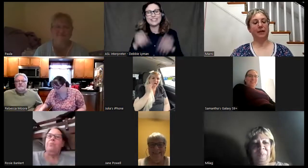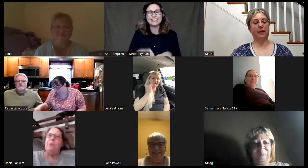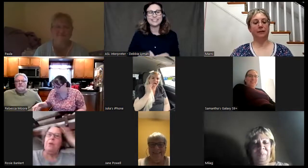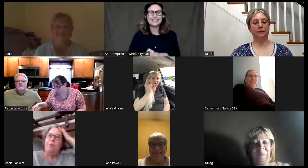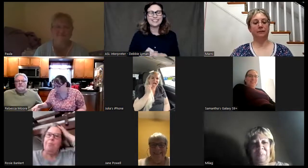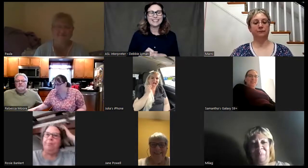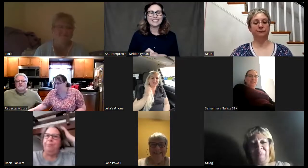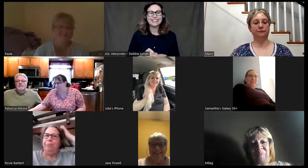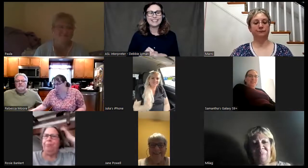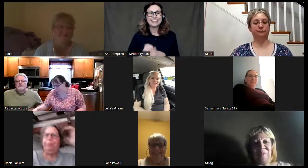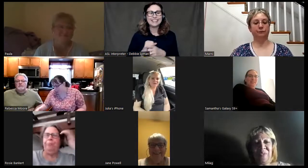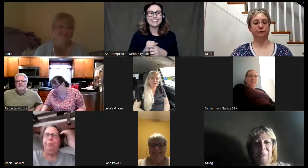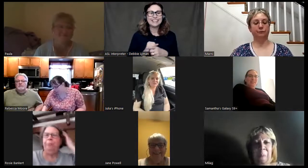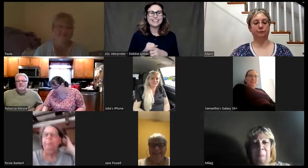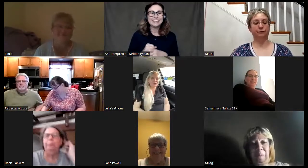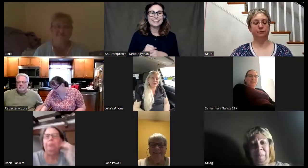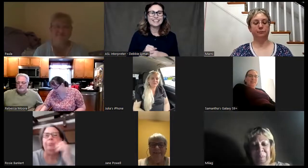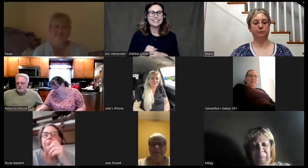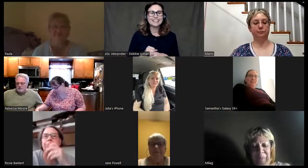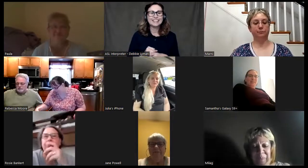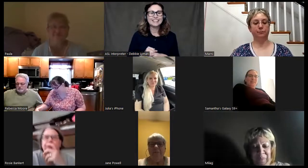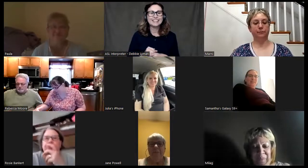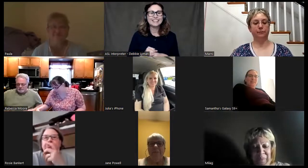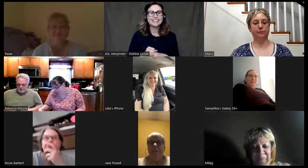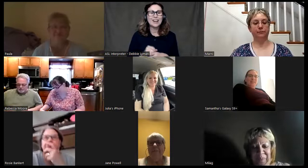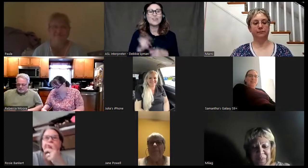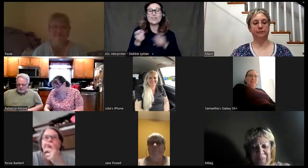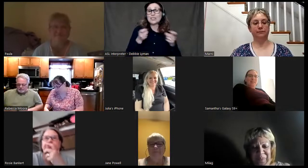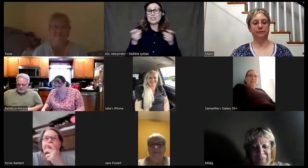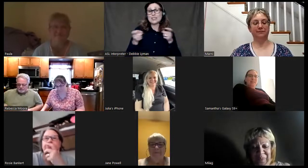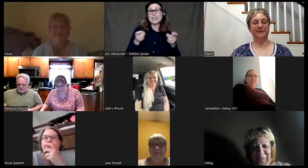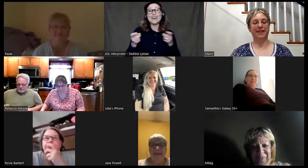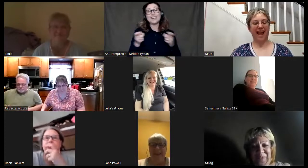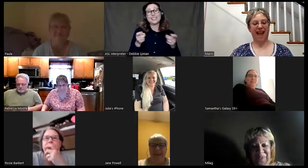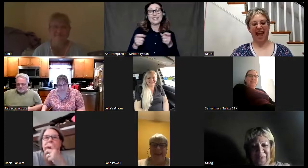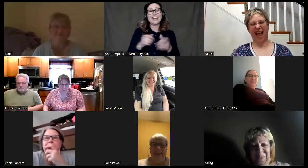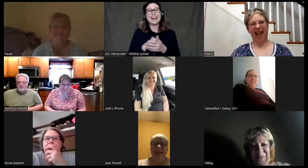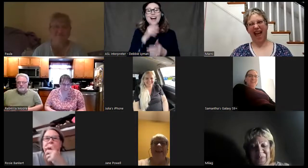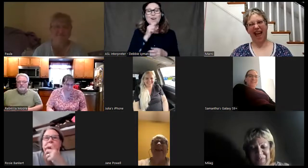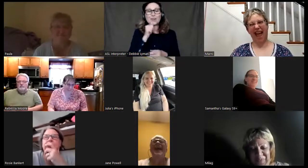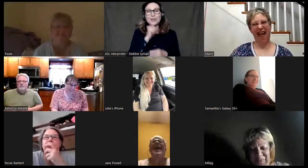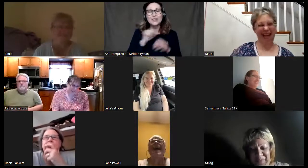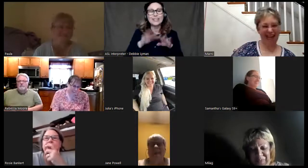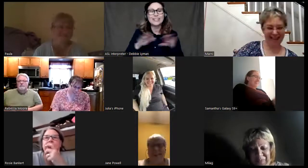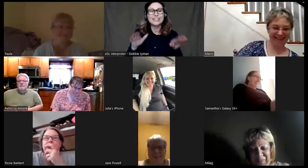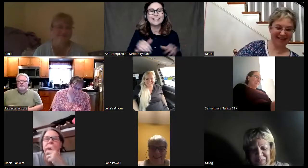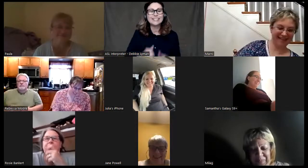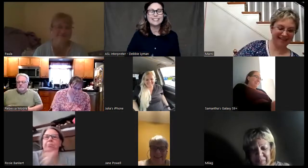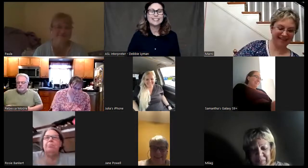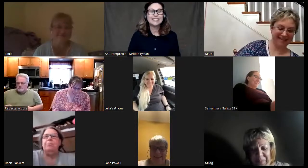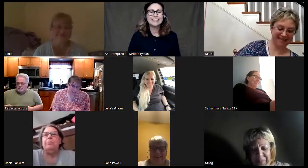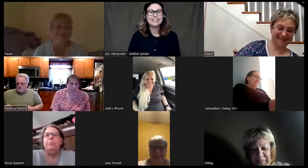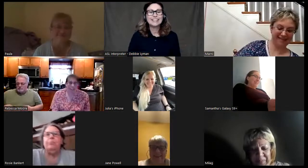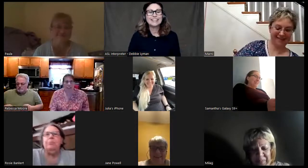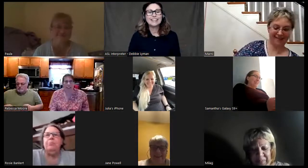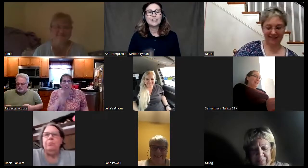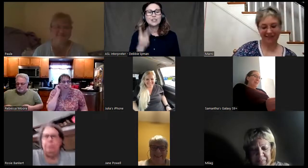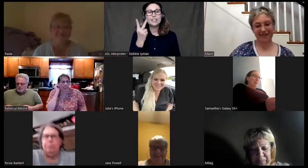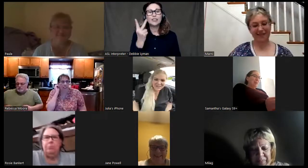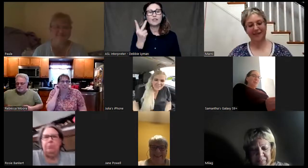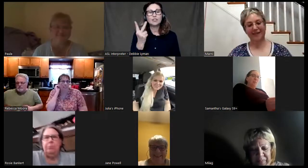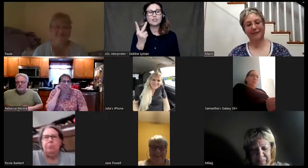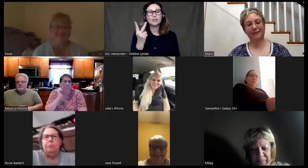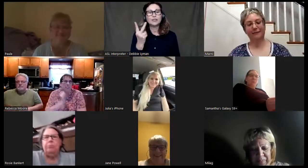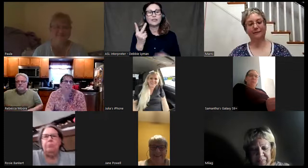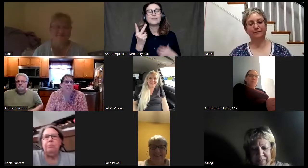safe? No, I'm still in charge. You're still in charge. Okay. How old are your kids? You